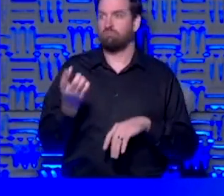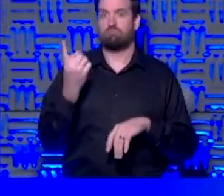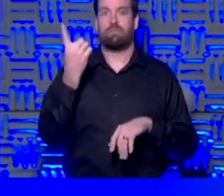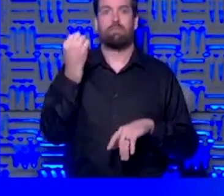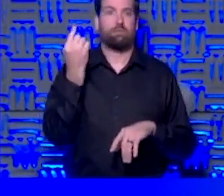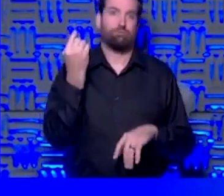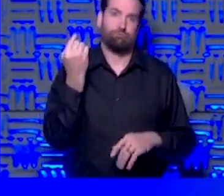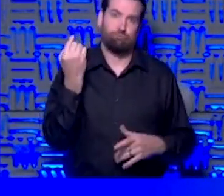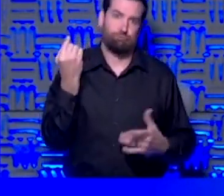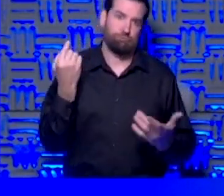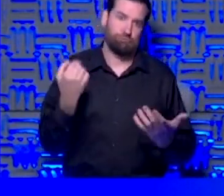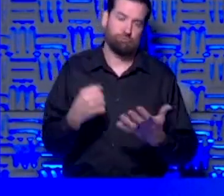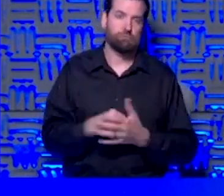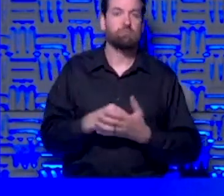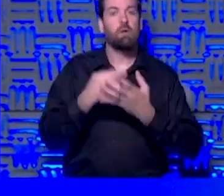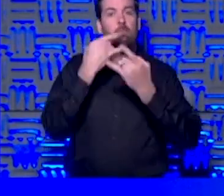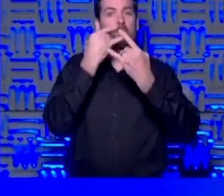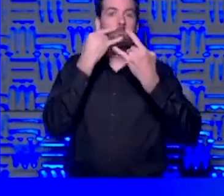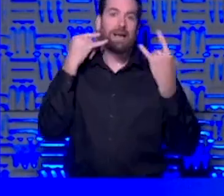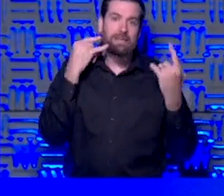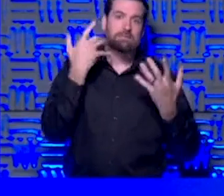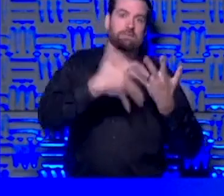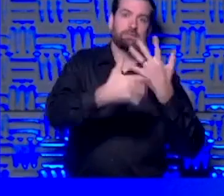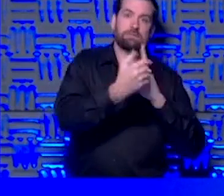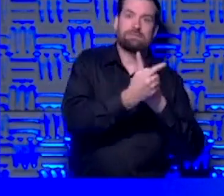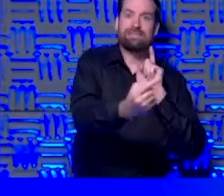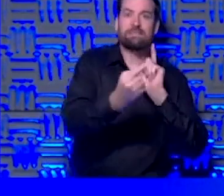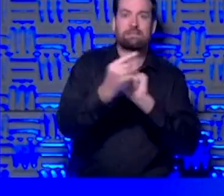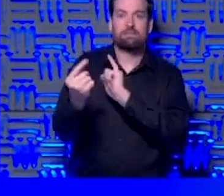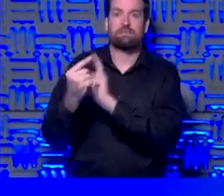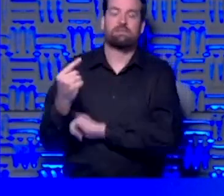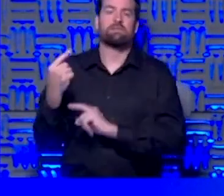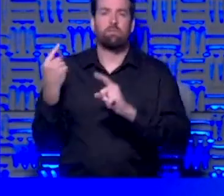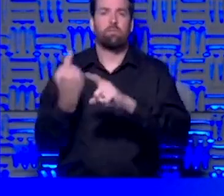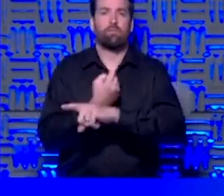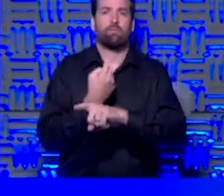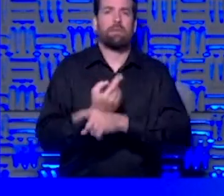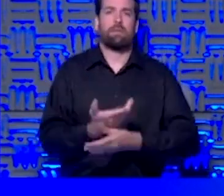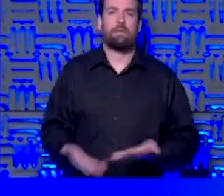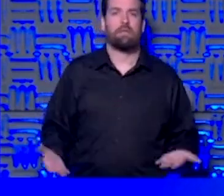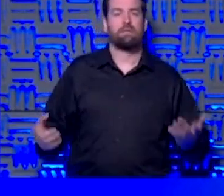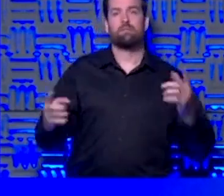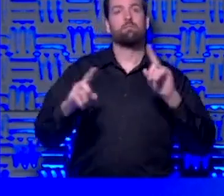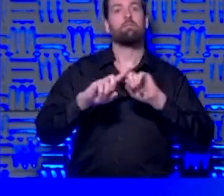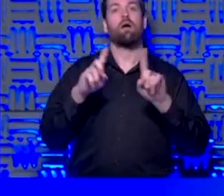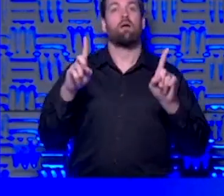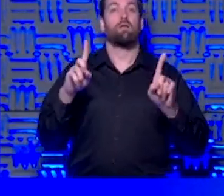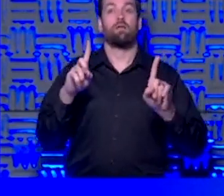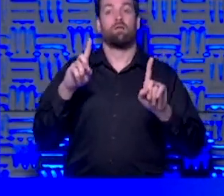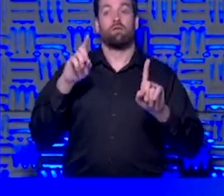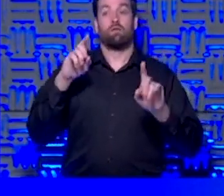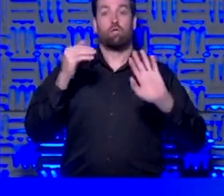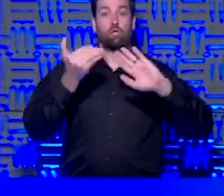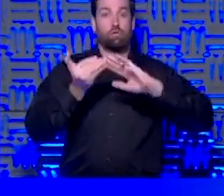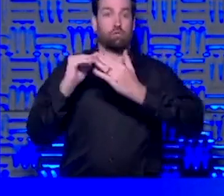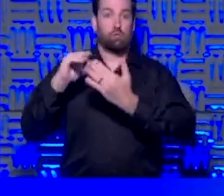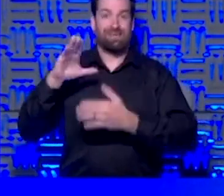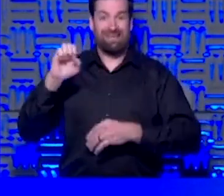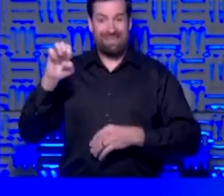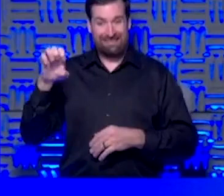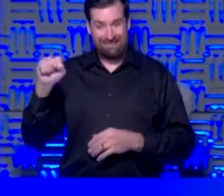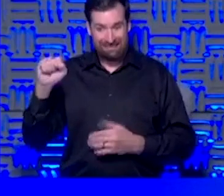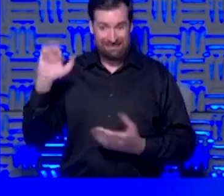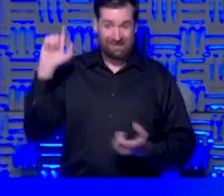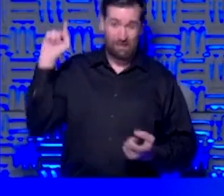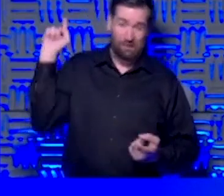at this time. So it is the masking, the distancing, doing all those proper things. But getting the community cases down either